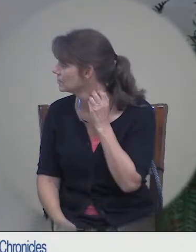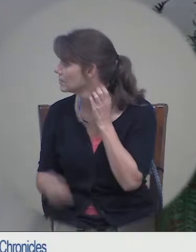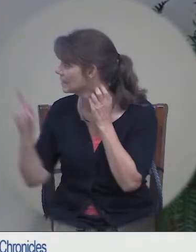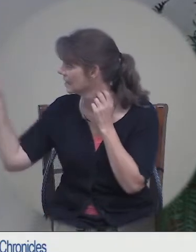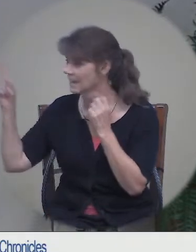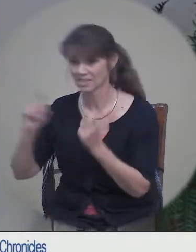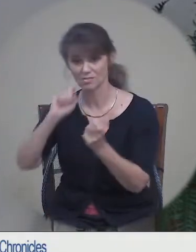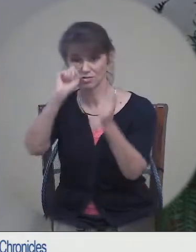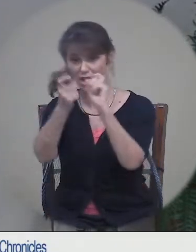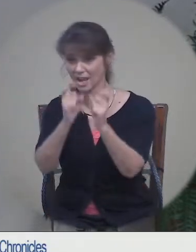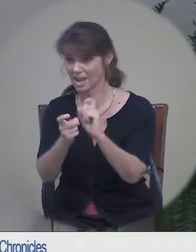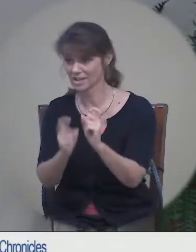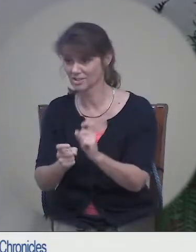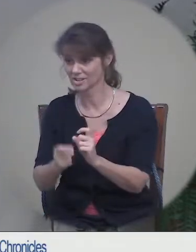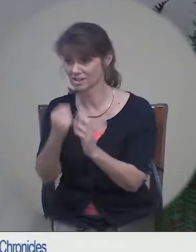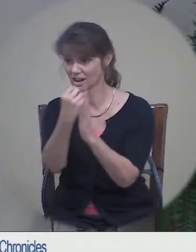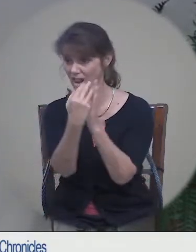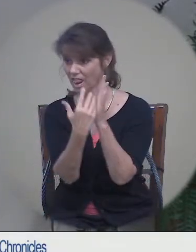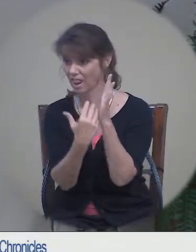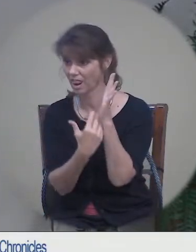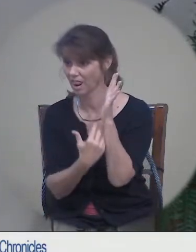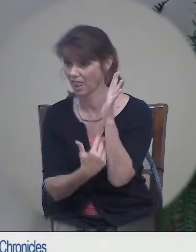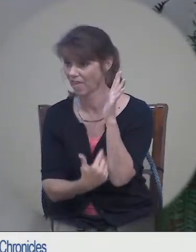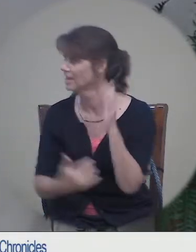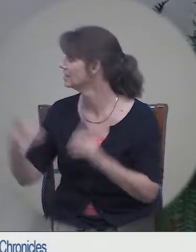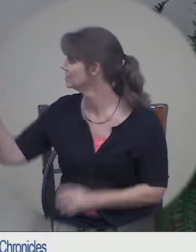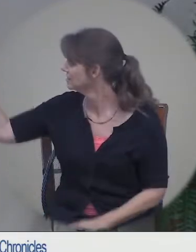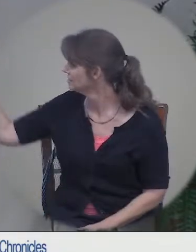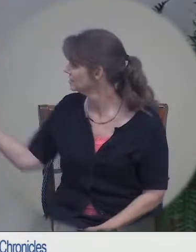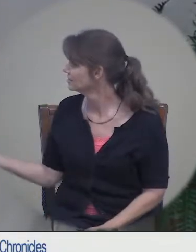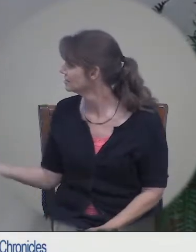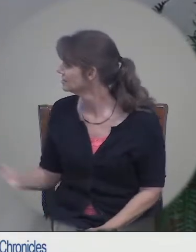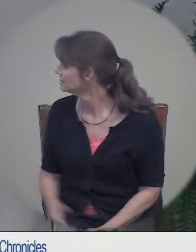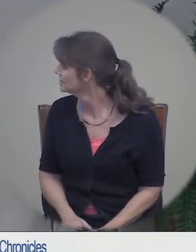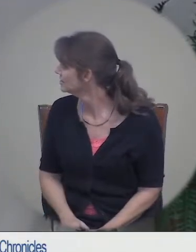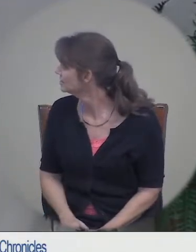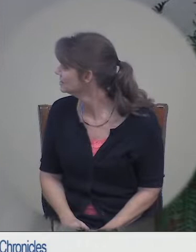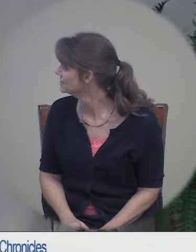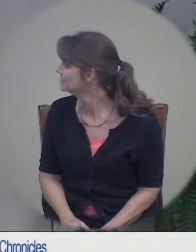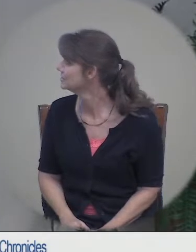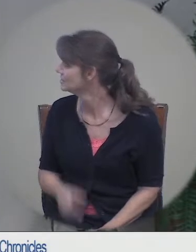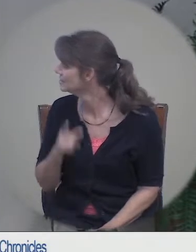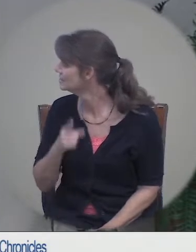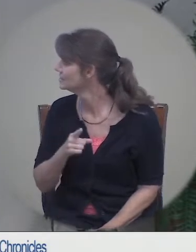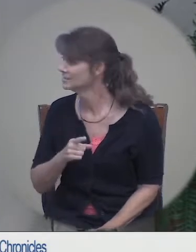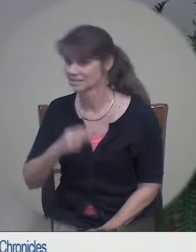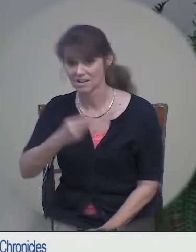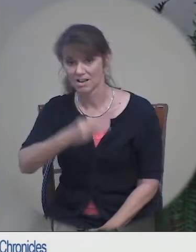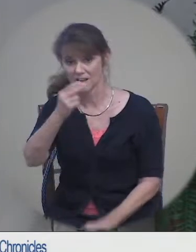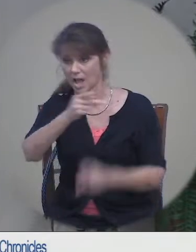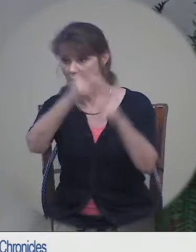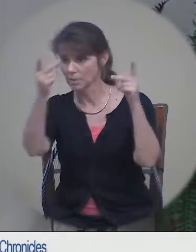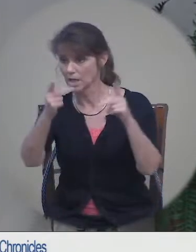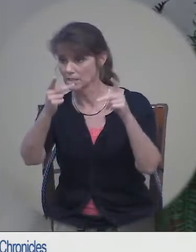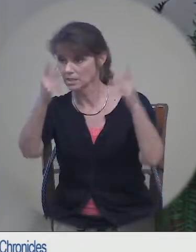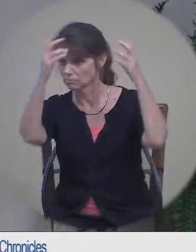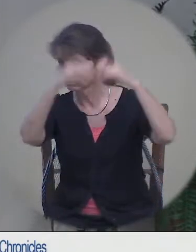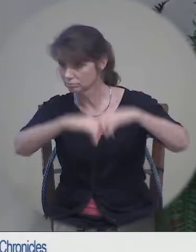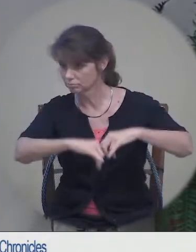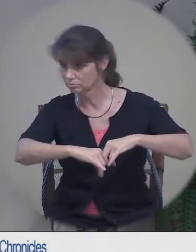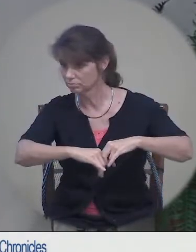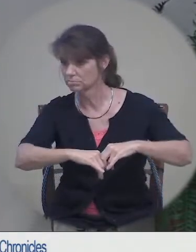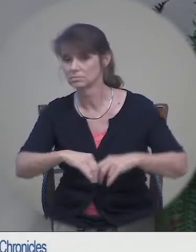you can see this, but this is just kind of an overview of some of the reforms. I mean, he removed the high places. He